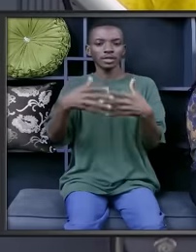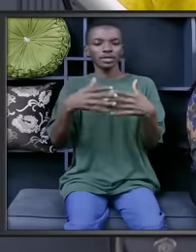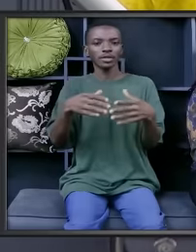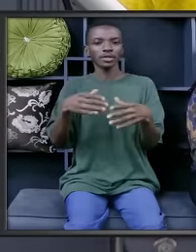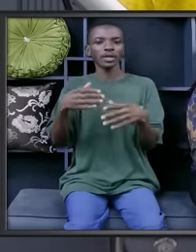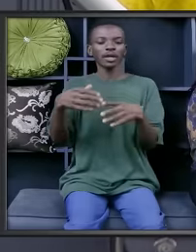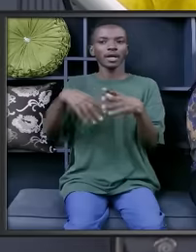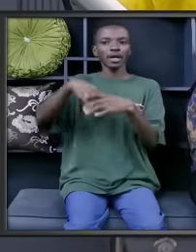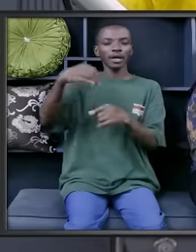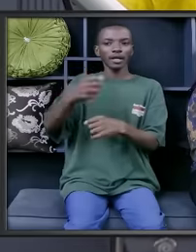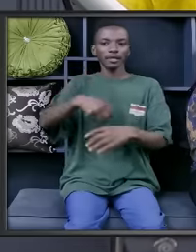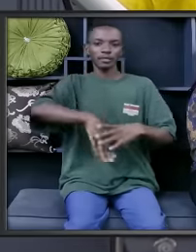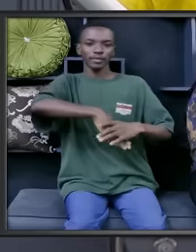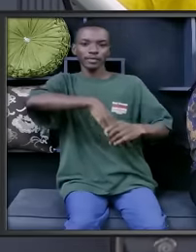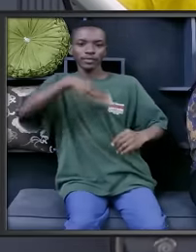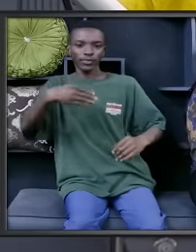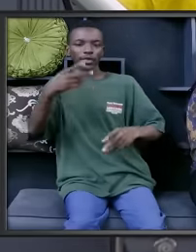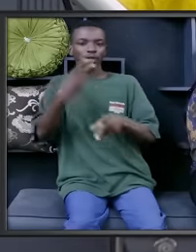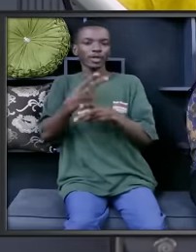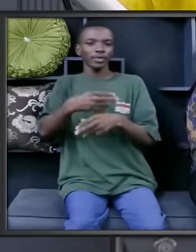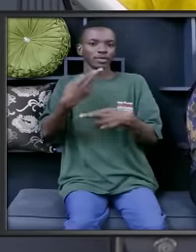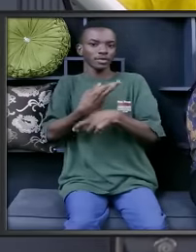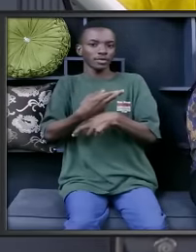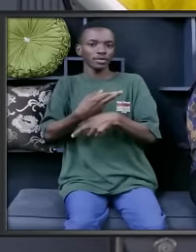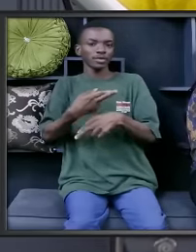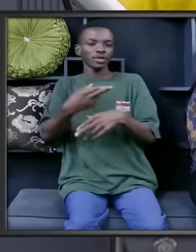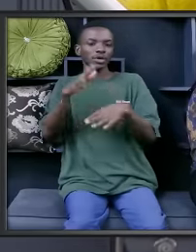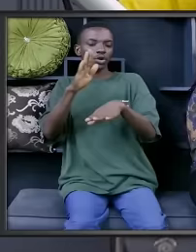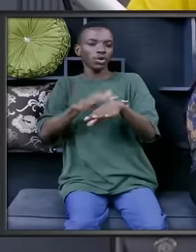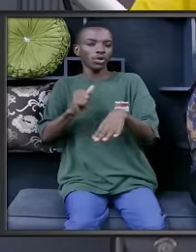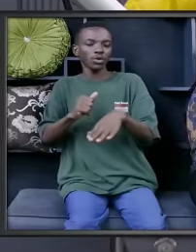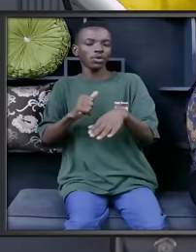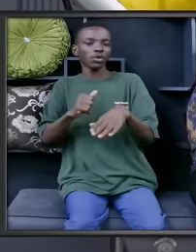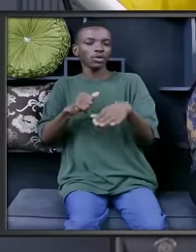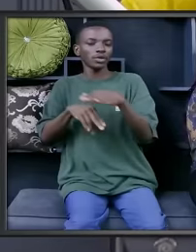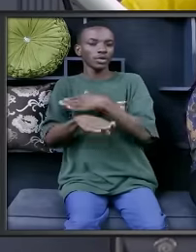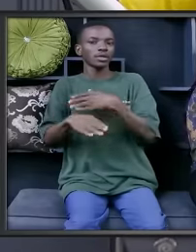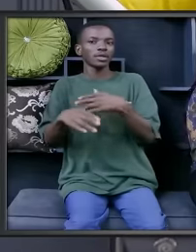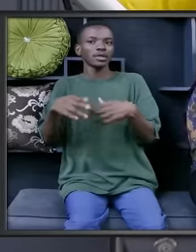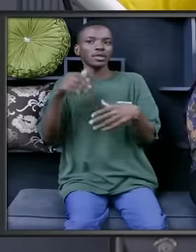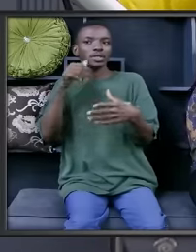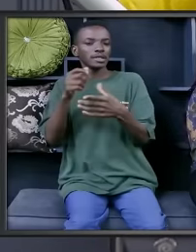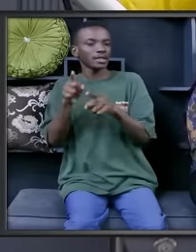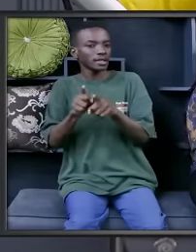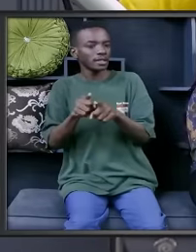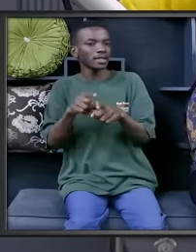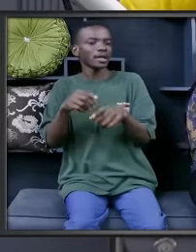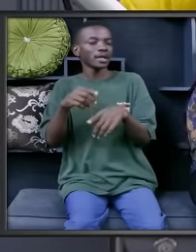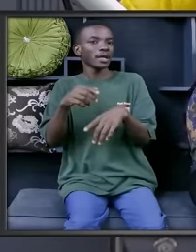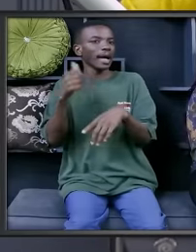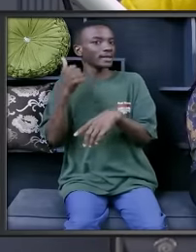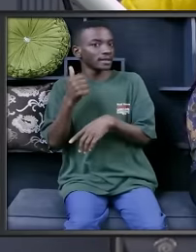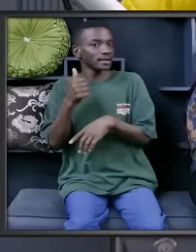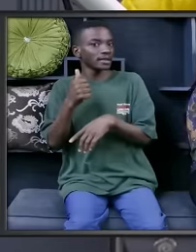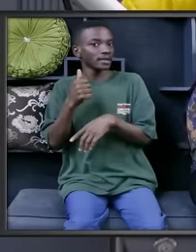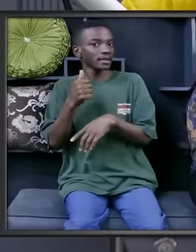carry knife. Keep for him room. Come call me. Make I enter. May he stab me with dinner. Now his sister. Come call me outside. Say and thief